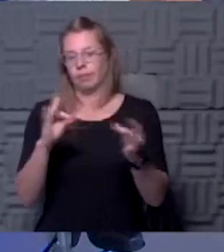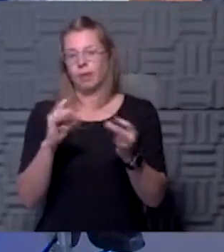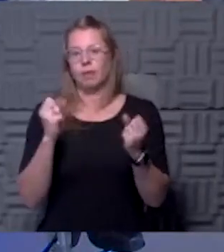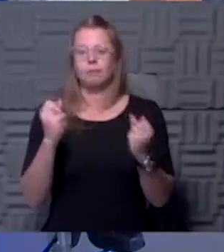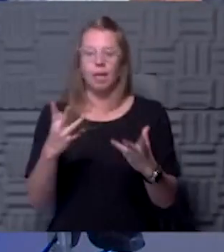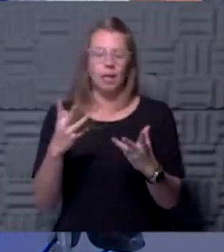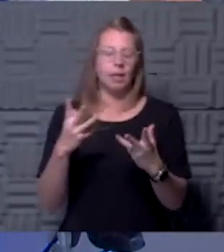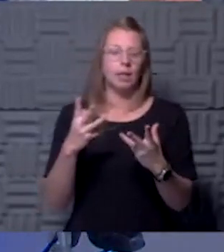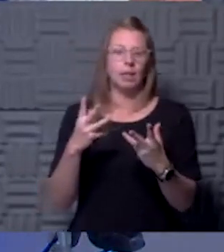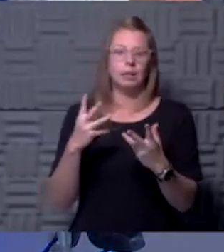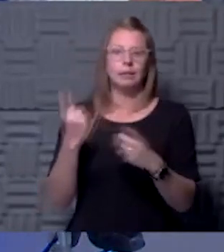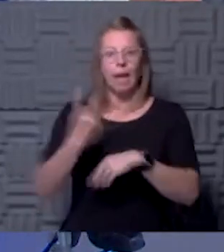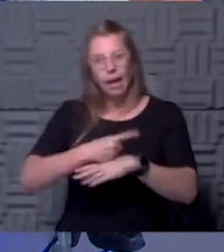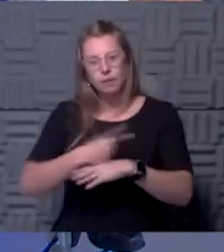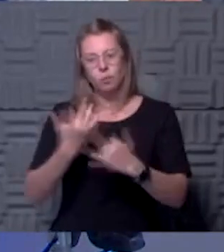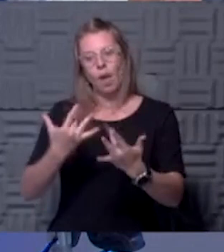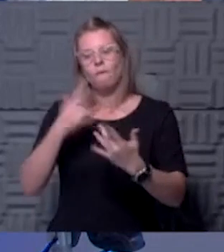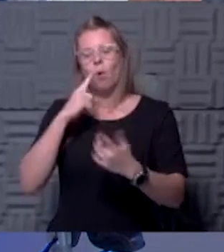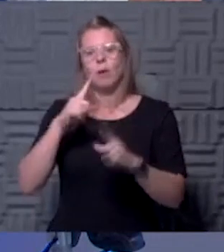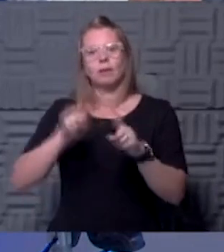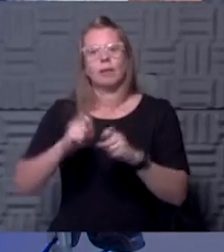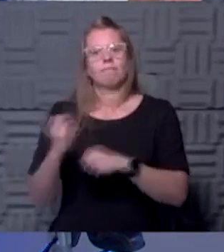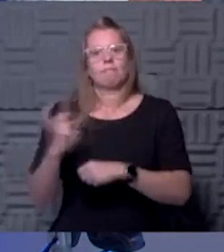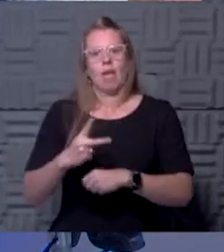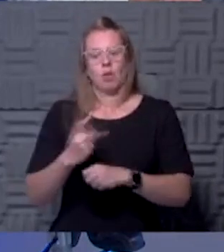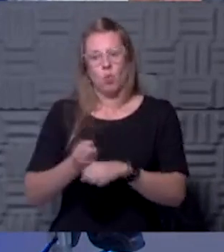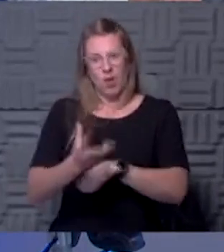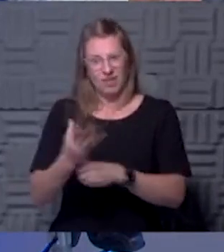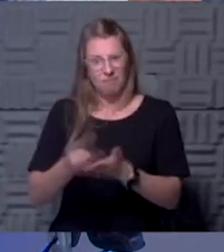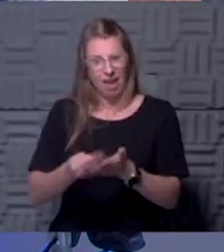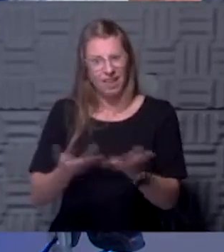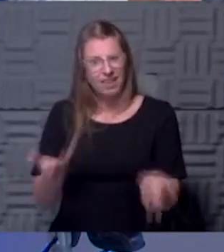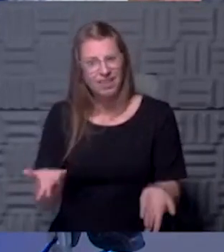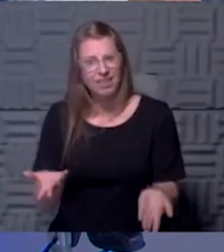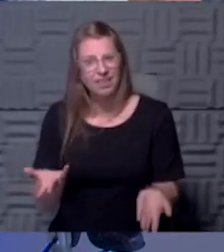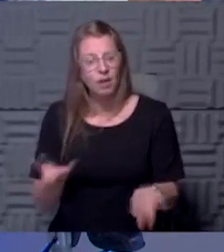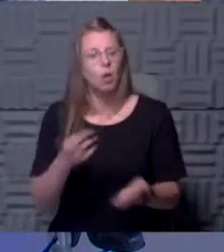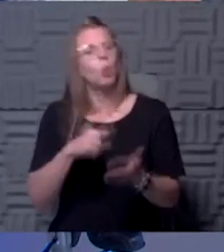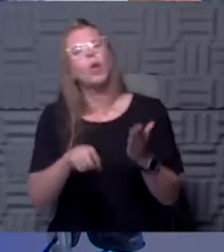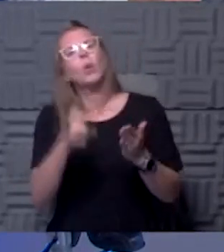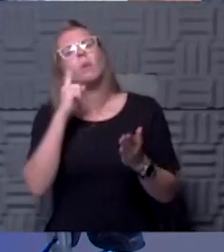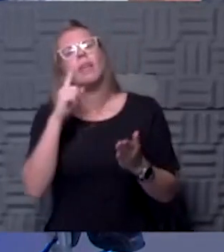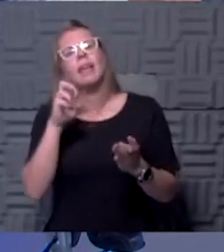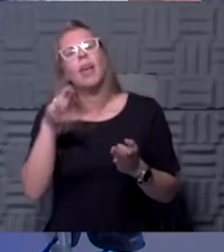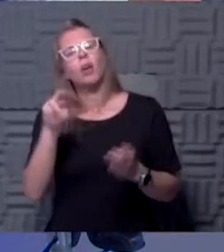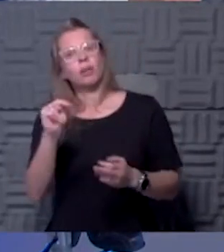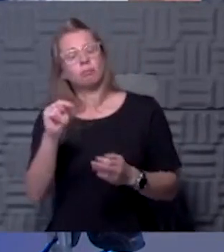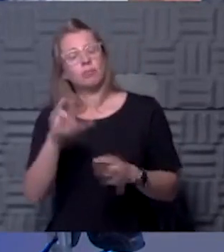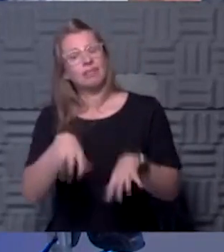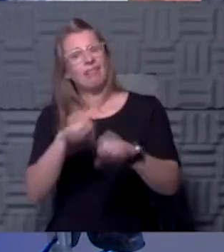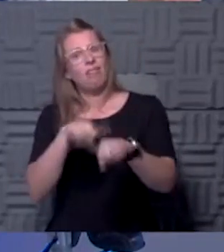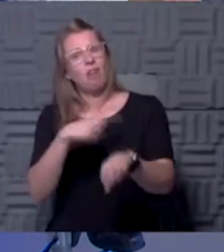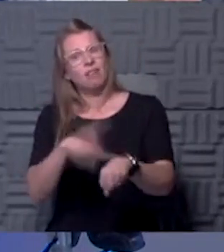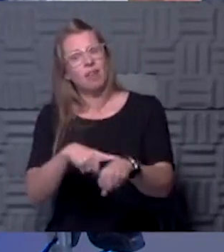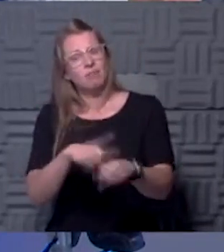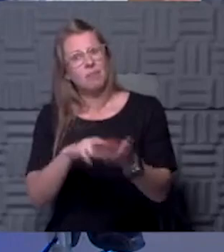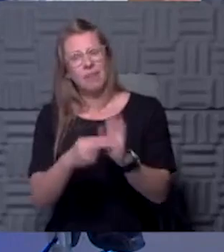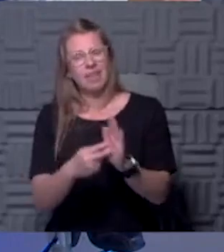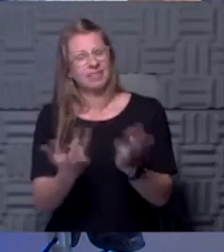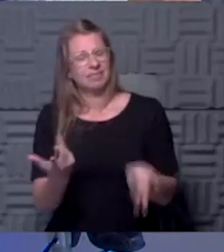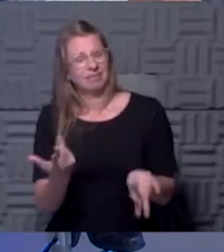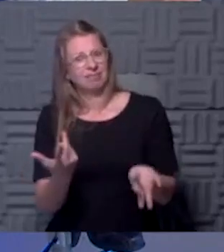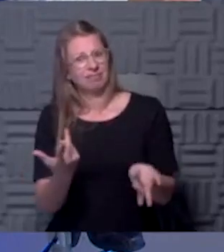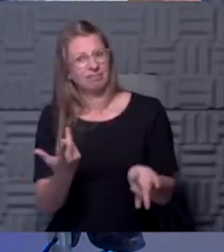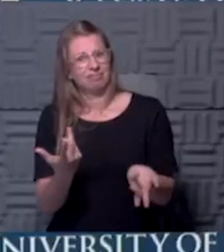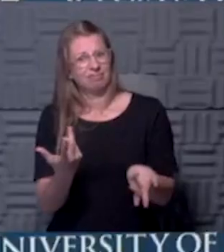tests back. Is that a reason why is it a waste of money? What do you think, Aaron? Is it taking a long time? Is that defeating the desire for